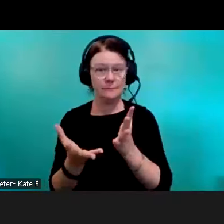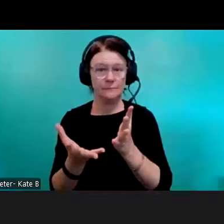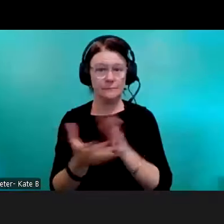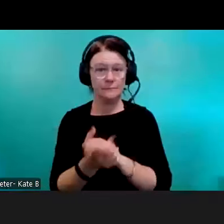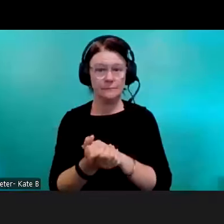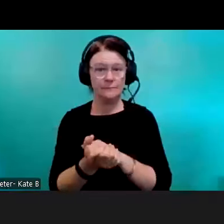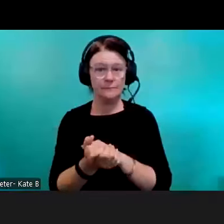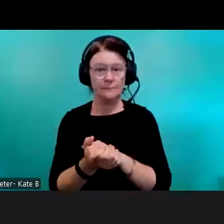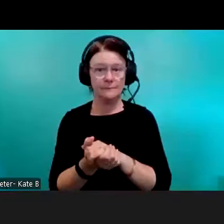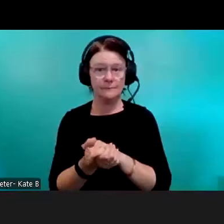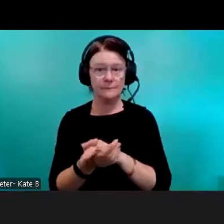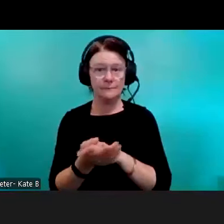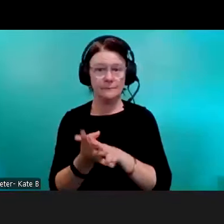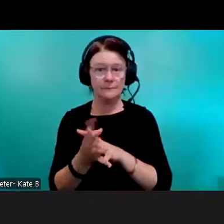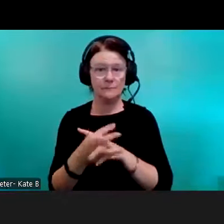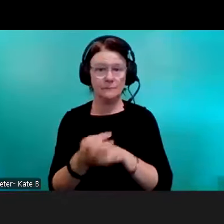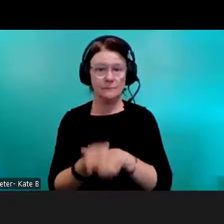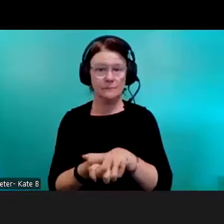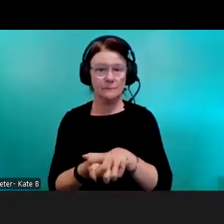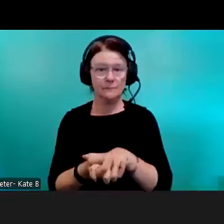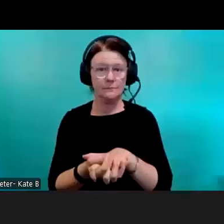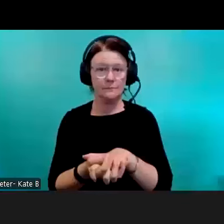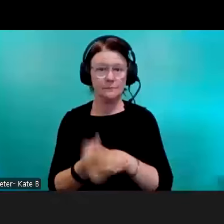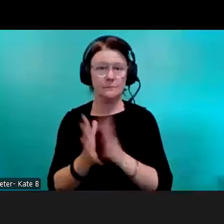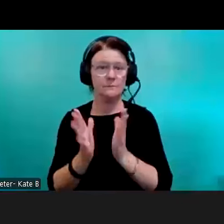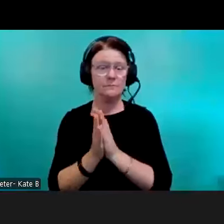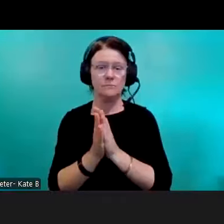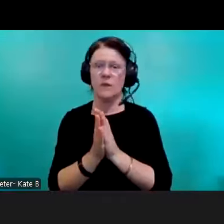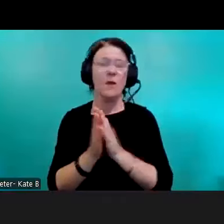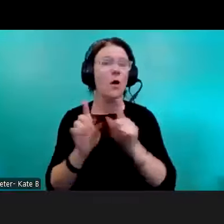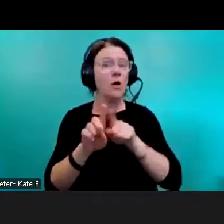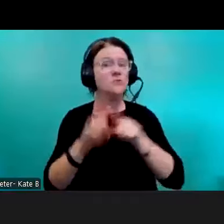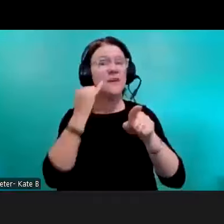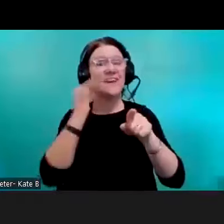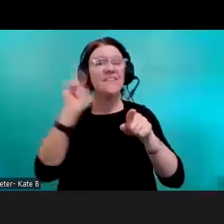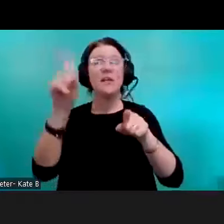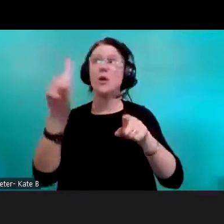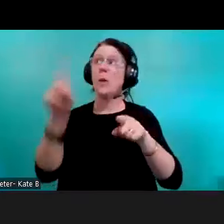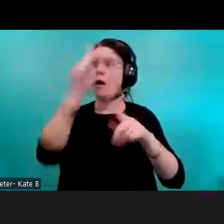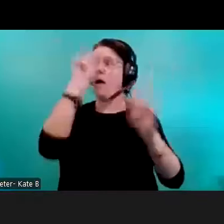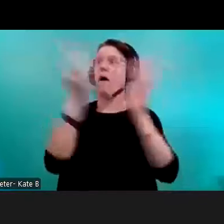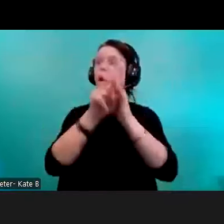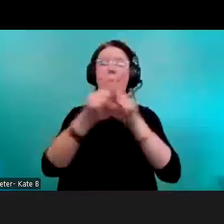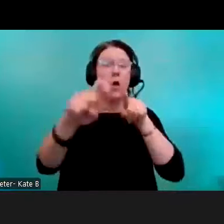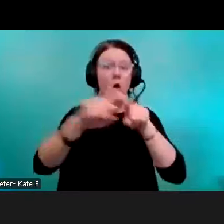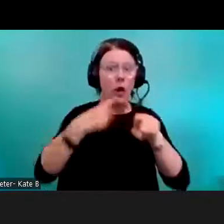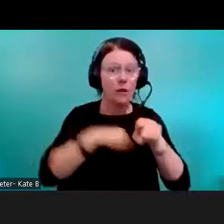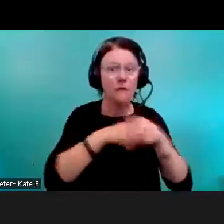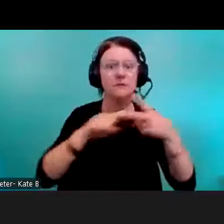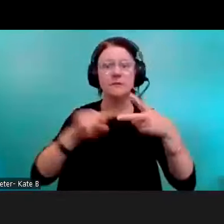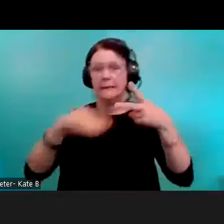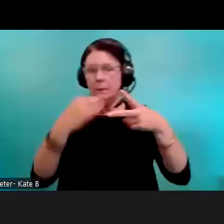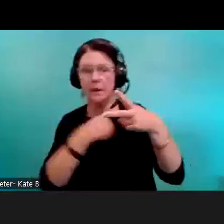want to ask a question? Or you can contact us anytime at that hotline or email.